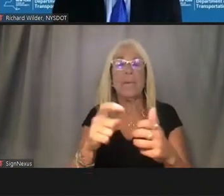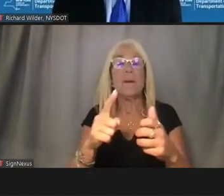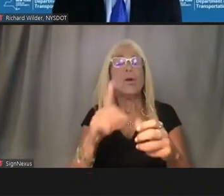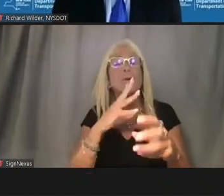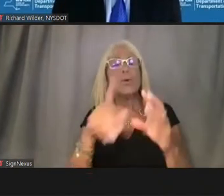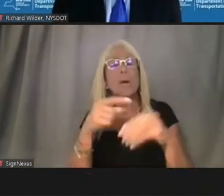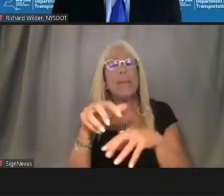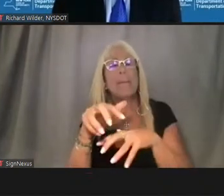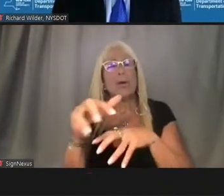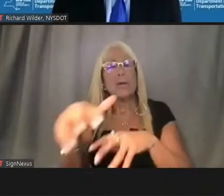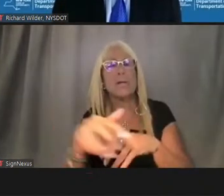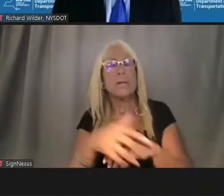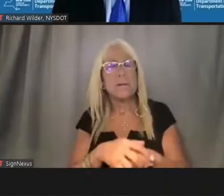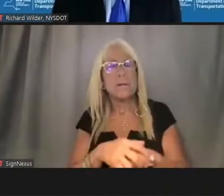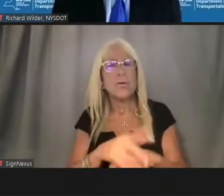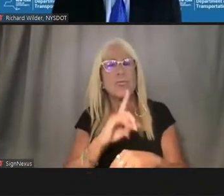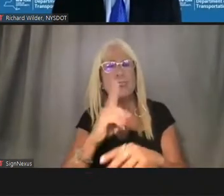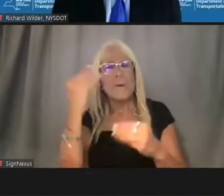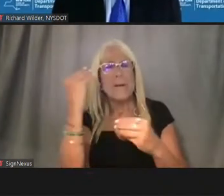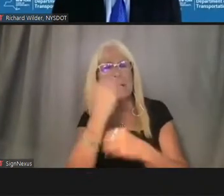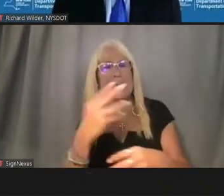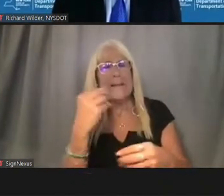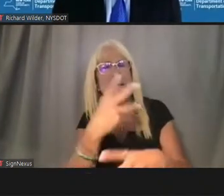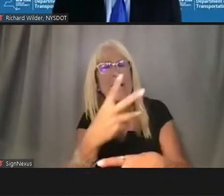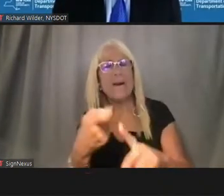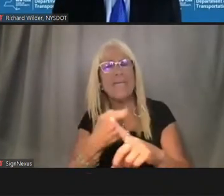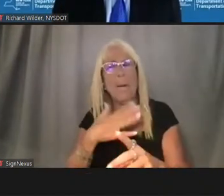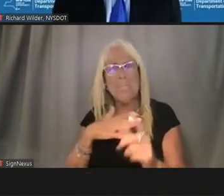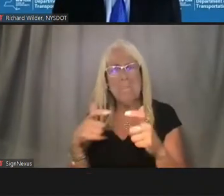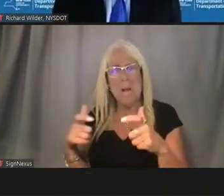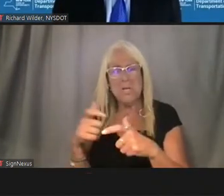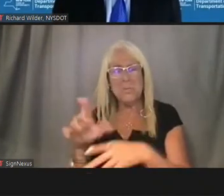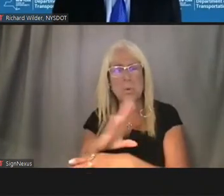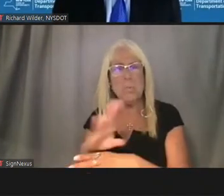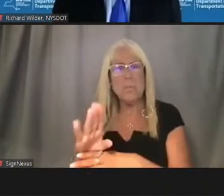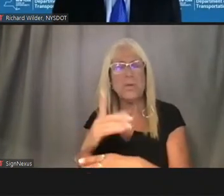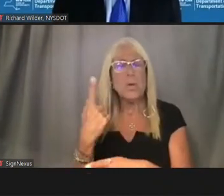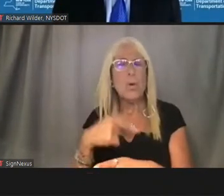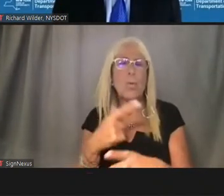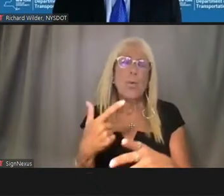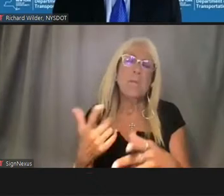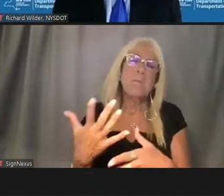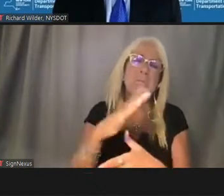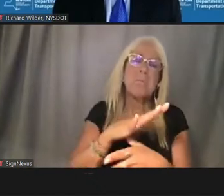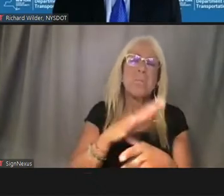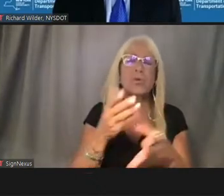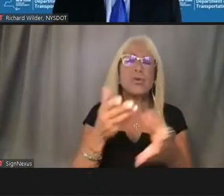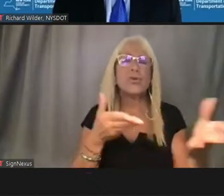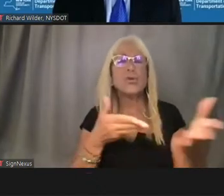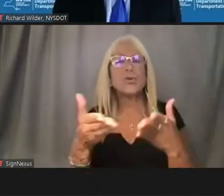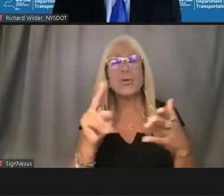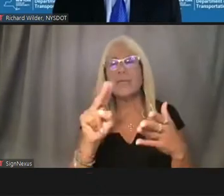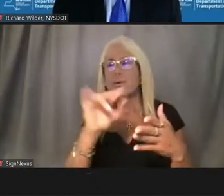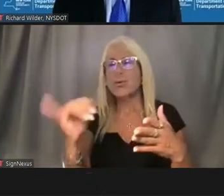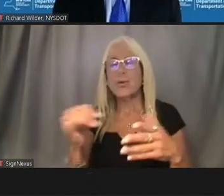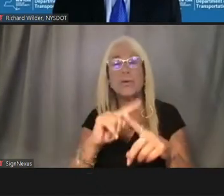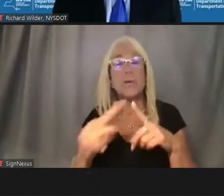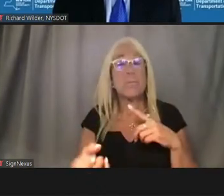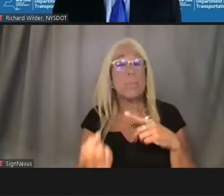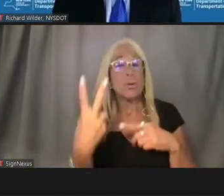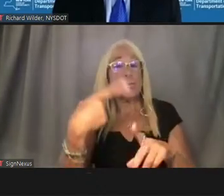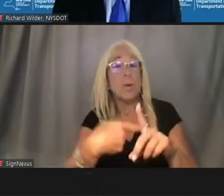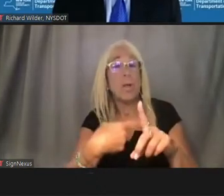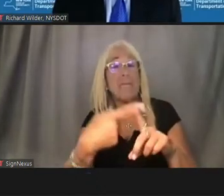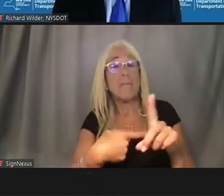put together for you real data from my small company although we predominantly service a New Jersey Market in a 12-month time frame